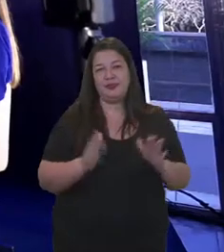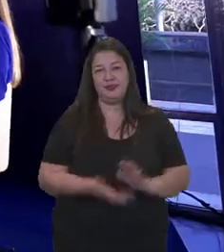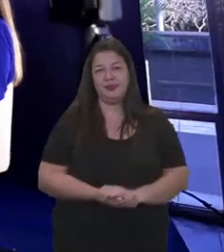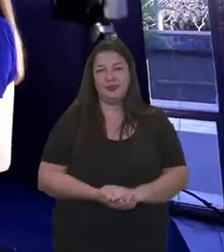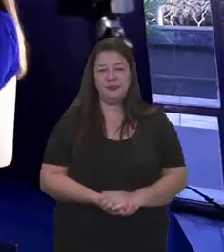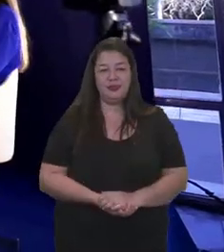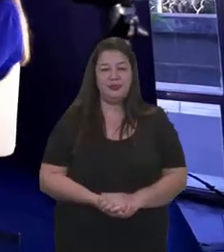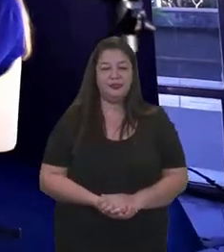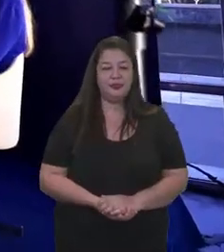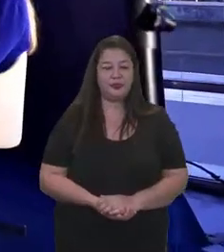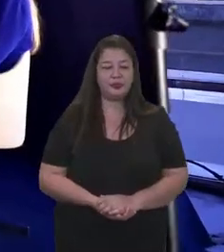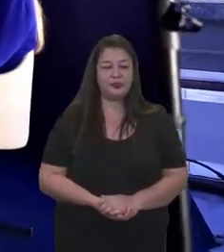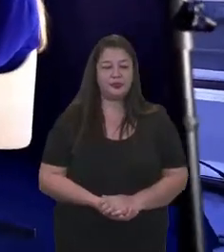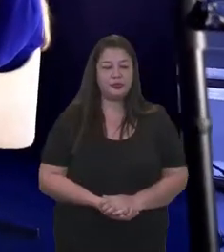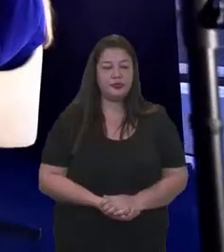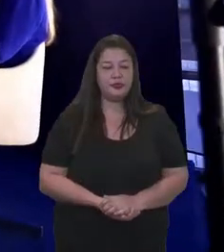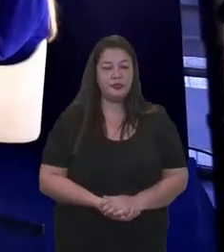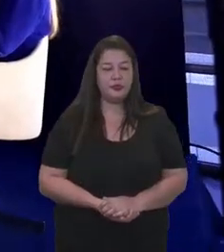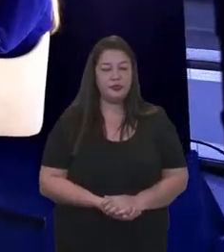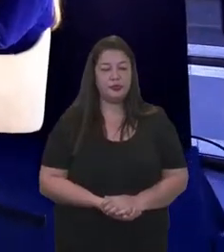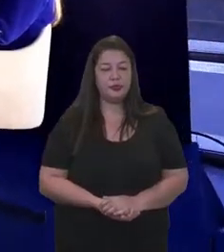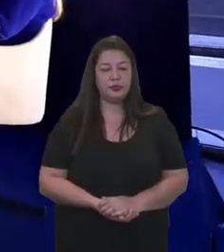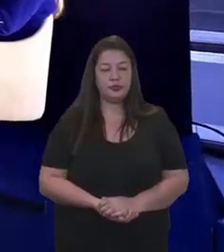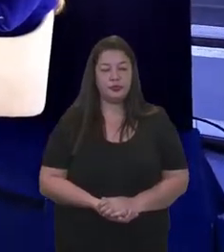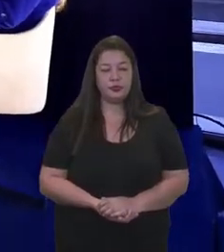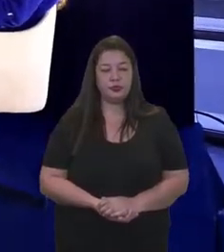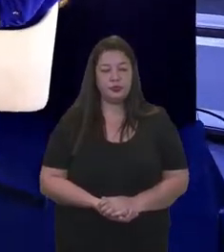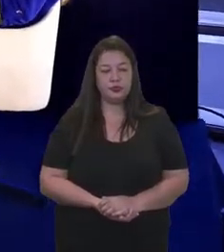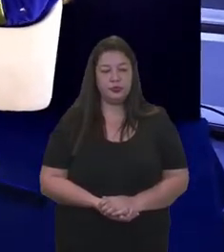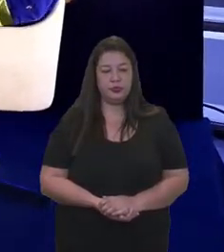slums in a museum. Thank you all.